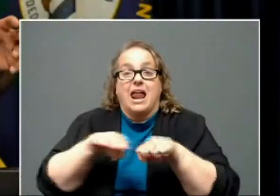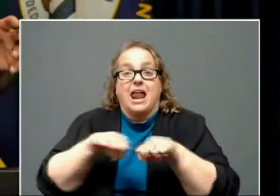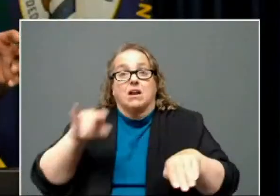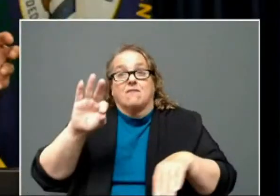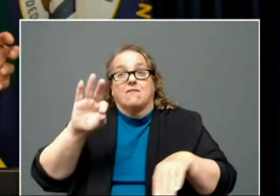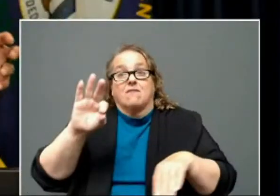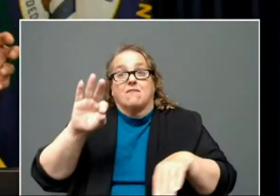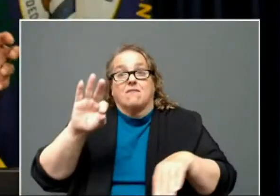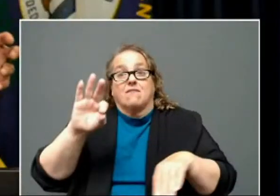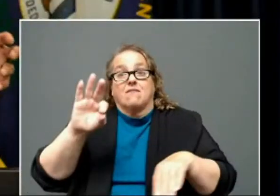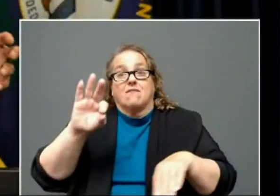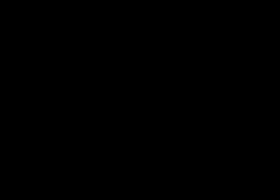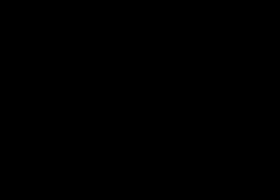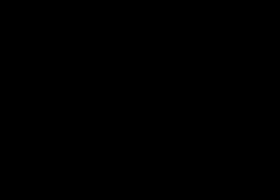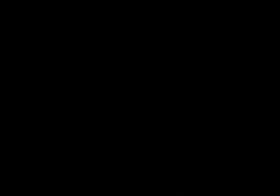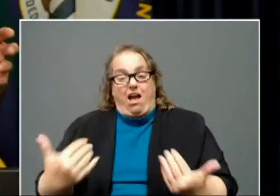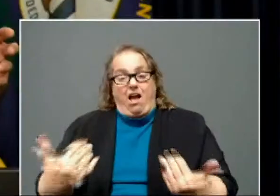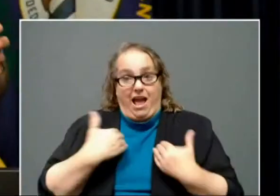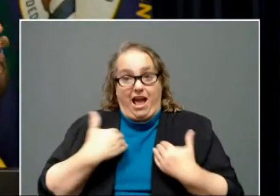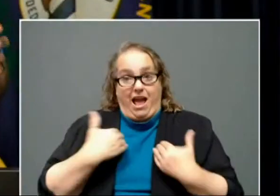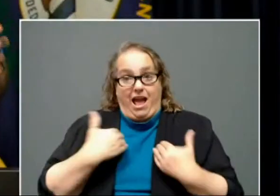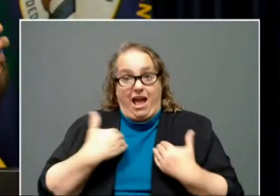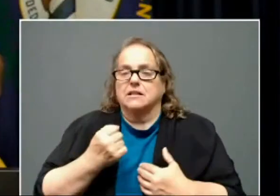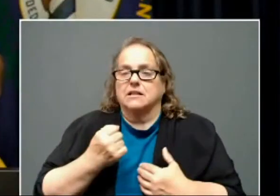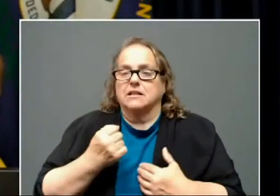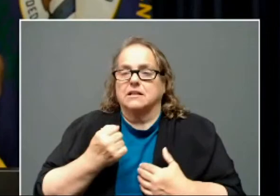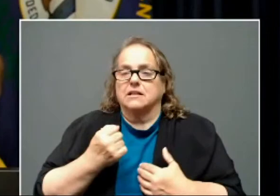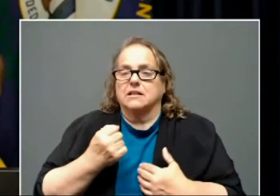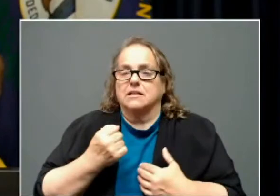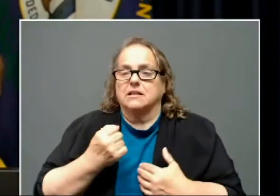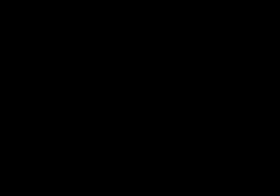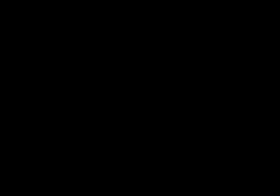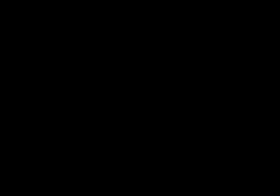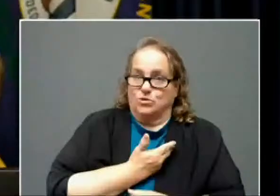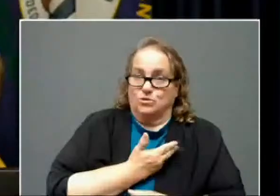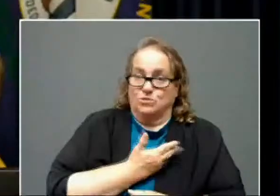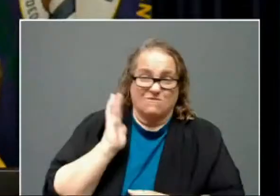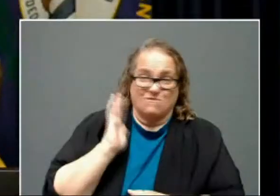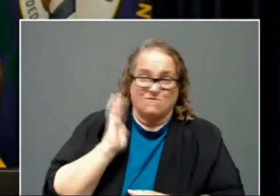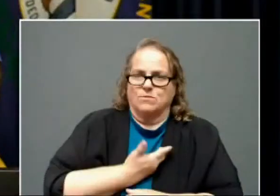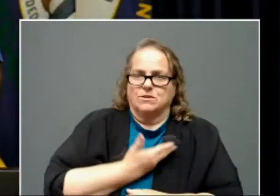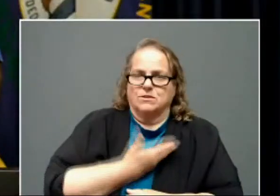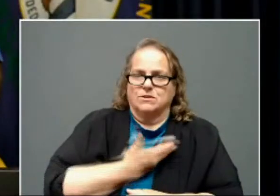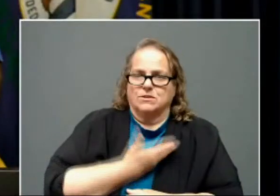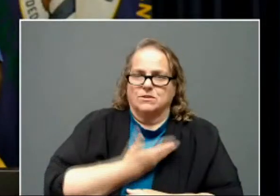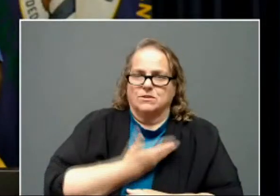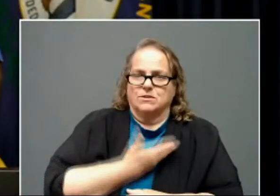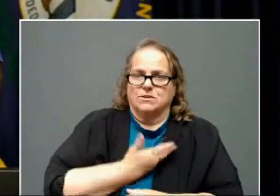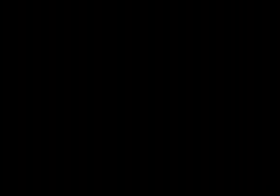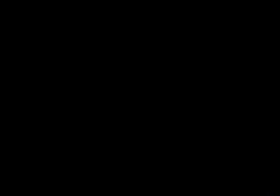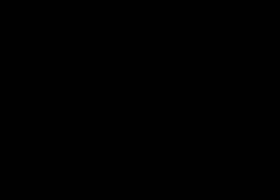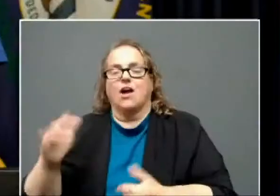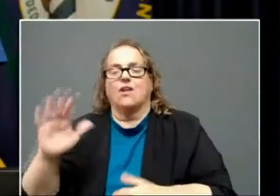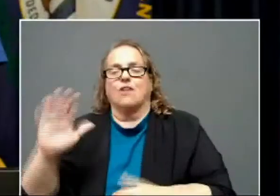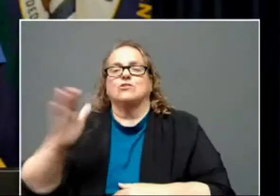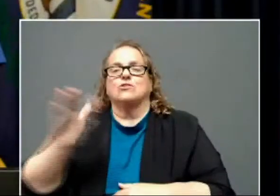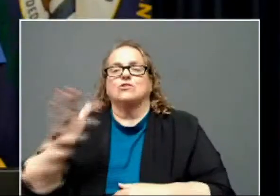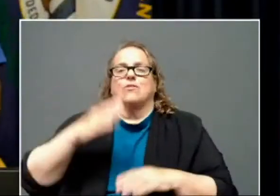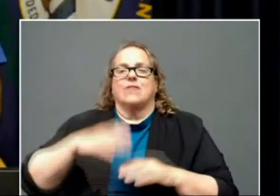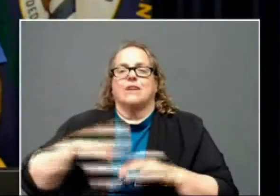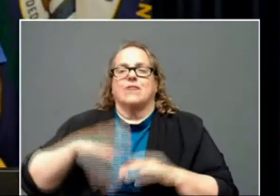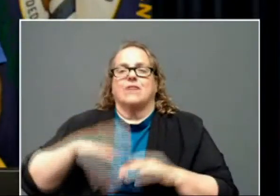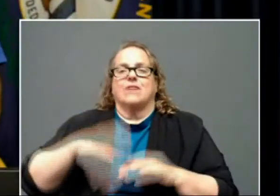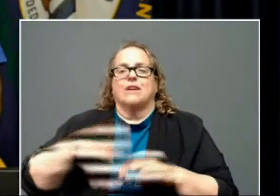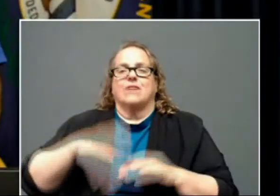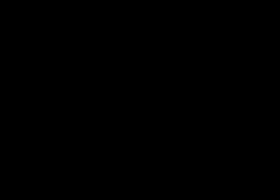is more robust than ours. There was a point where we had, I think, in many ways, better Kentucky-specific